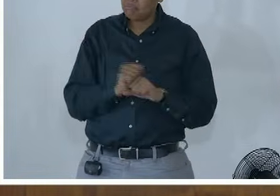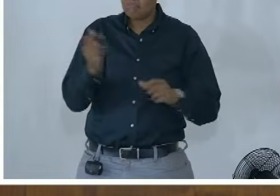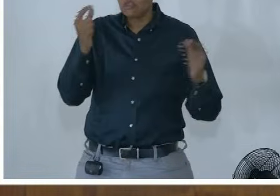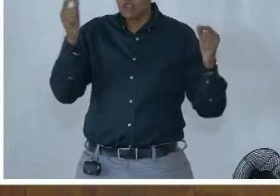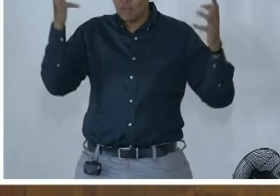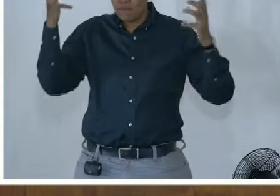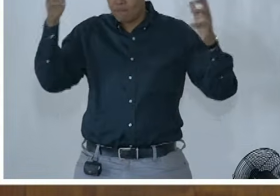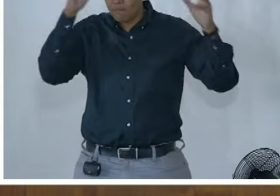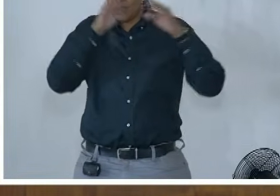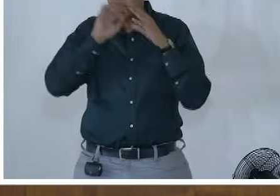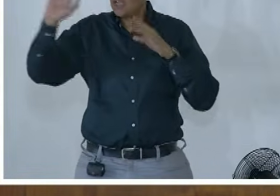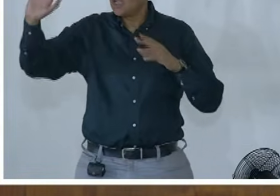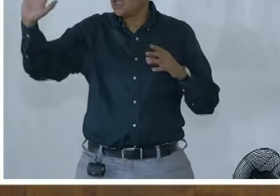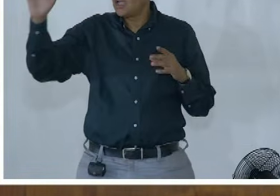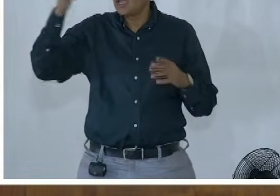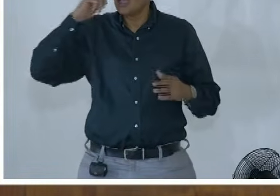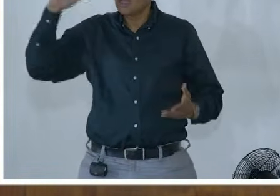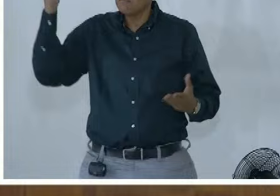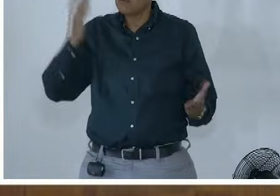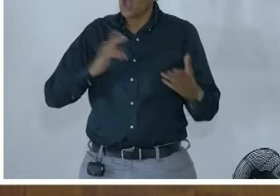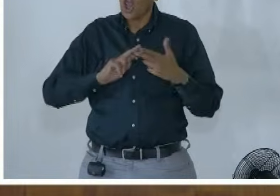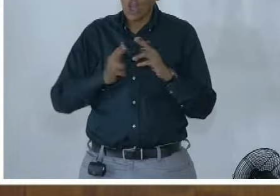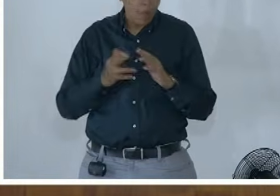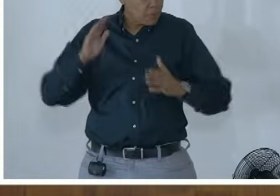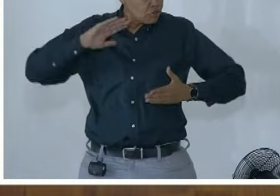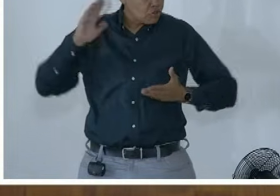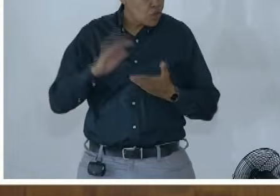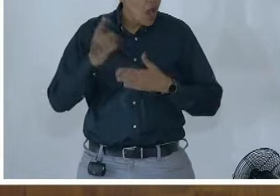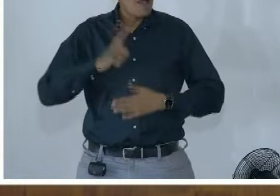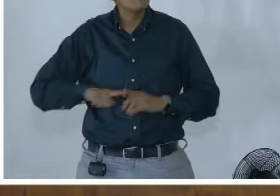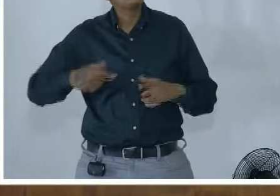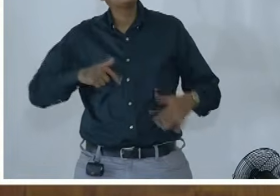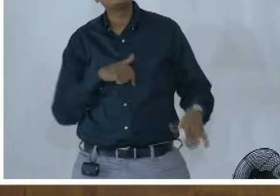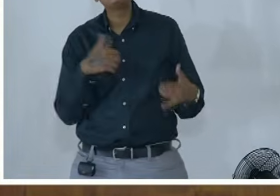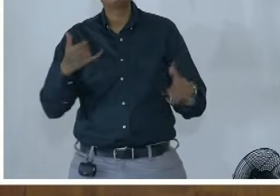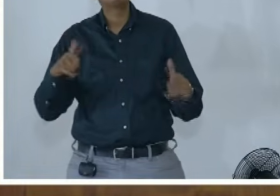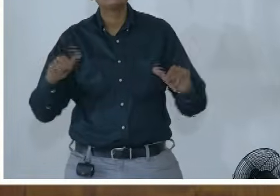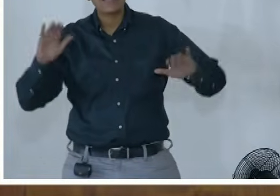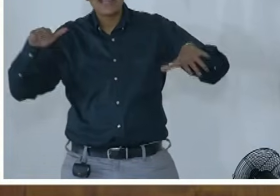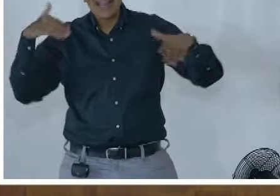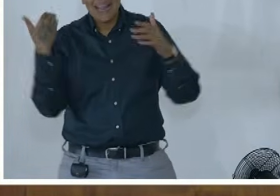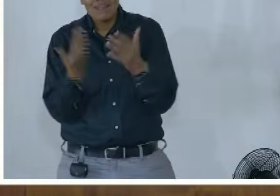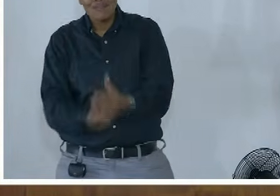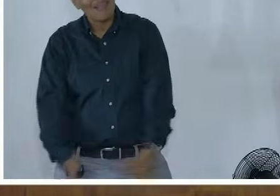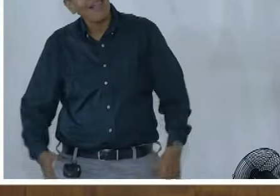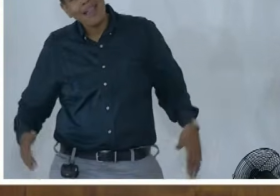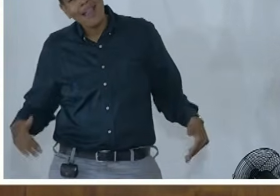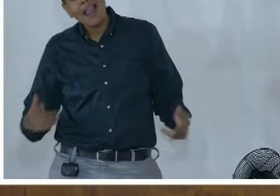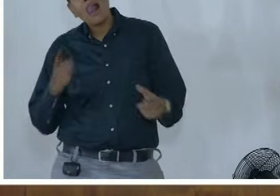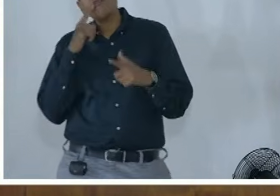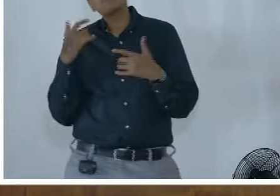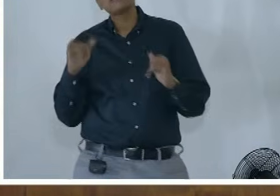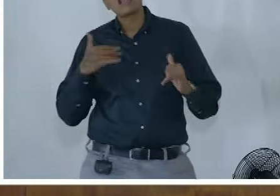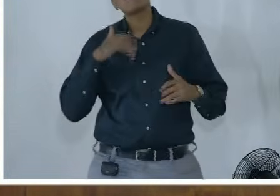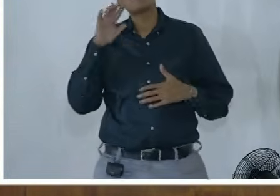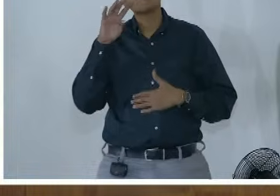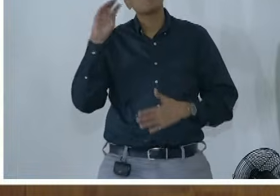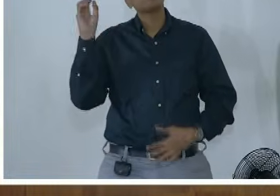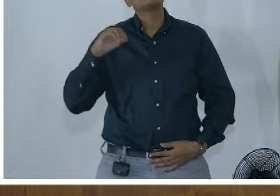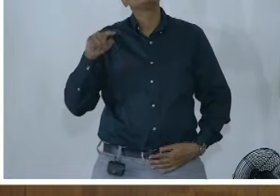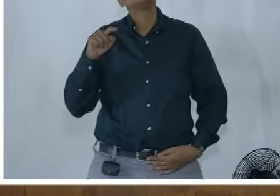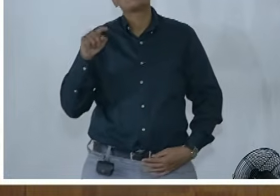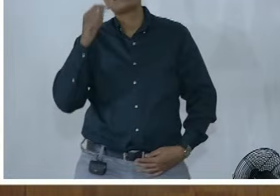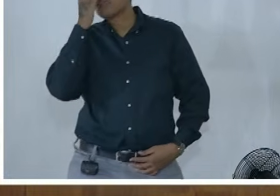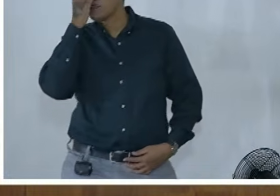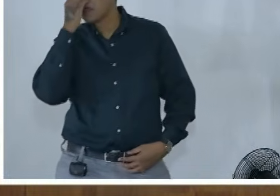done in bringing our numbers down, but we're still not where we need to be. We still have a